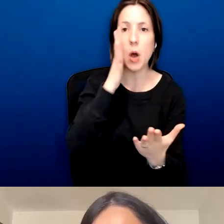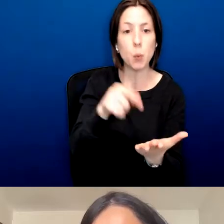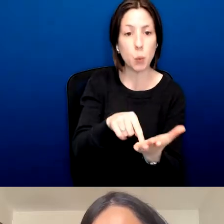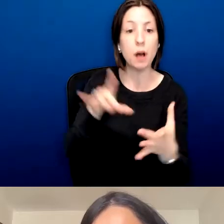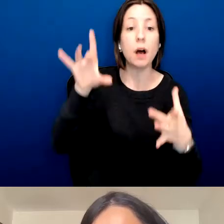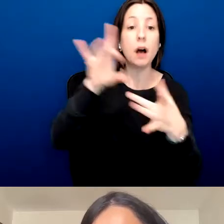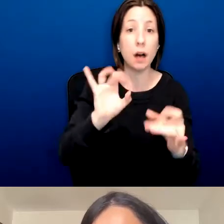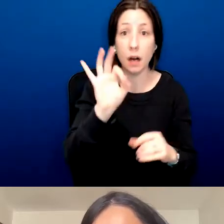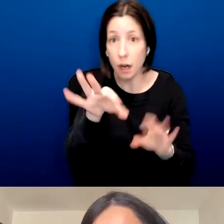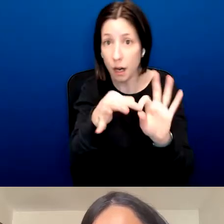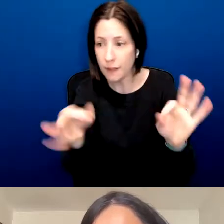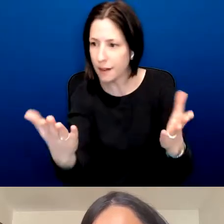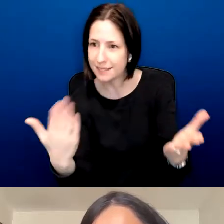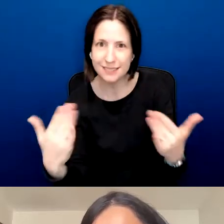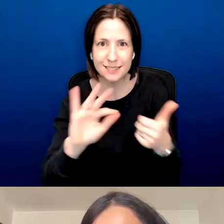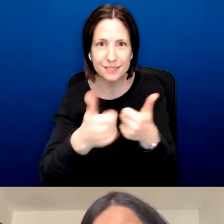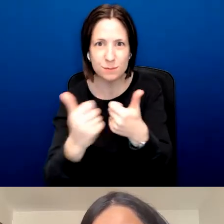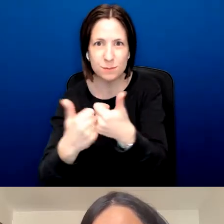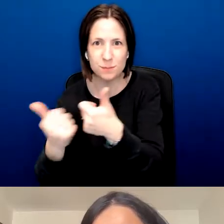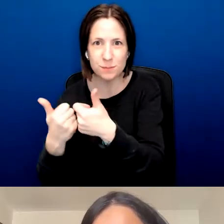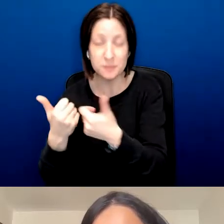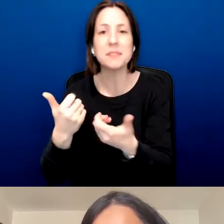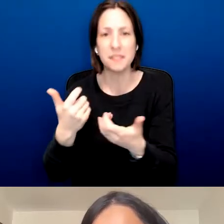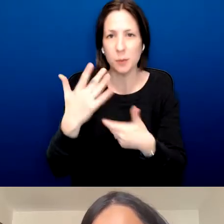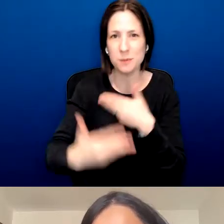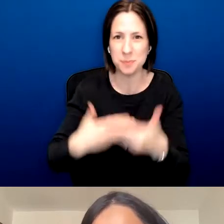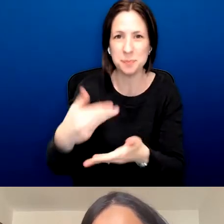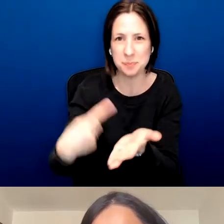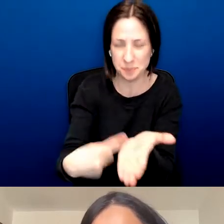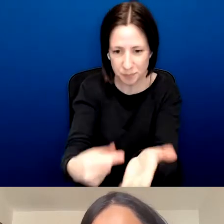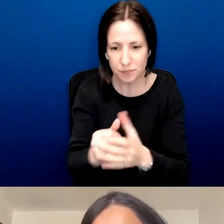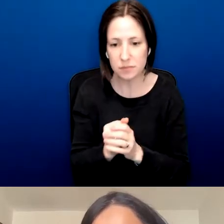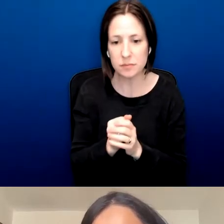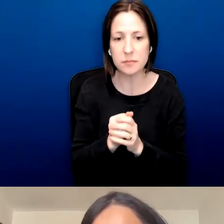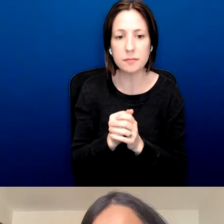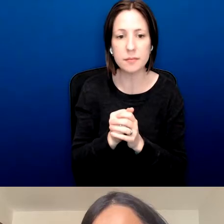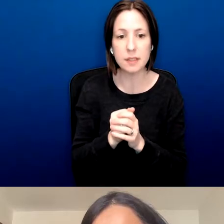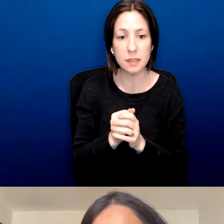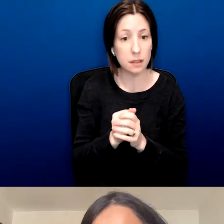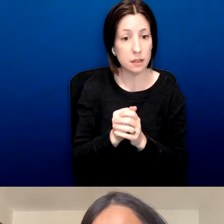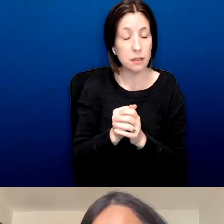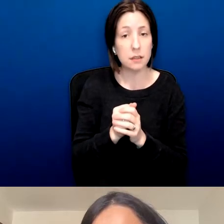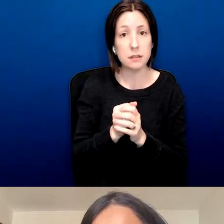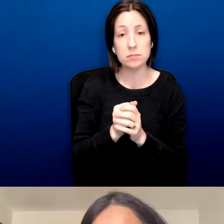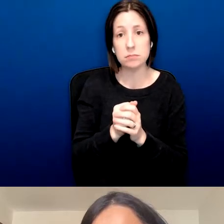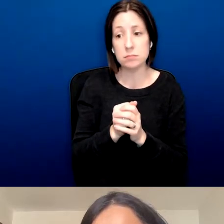people to contest me, and then we'll take it from there. If you want the formal,